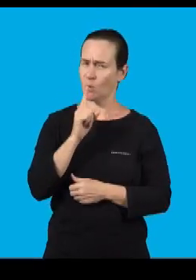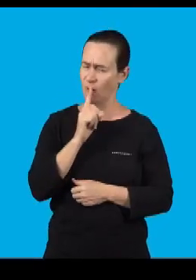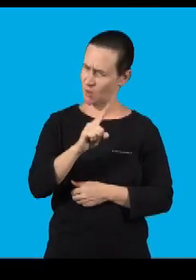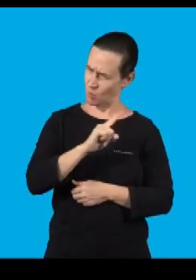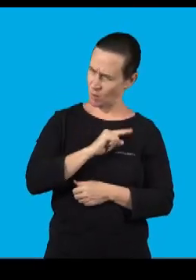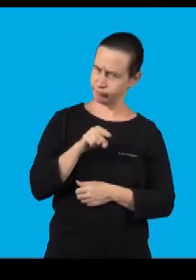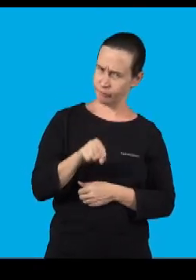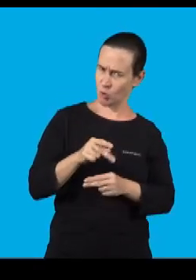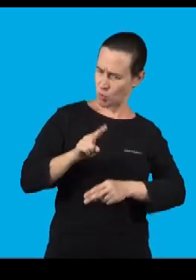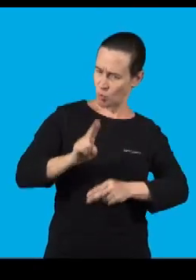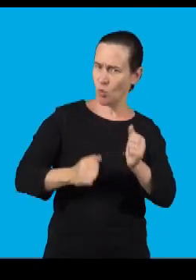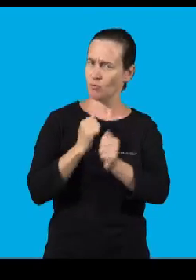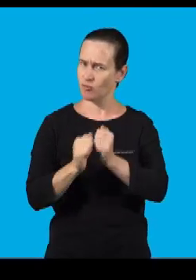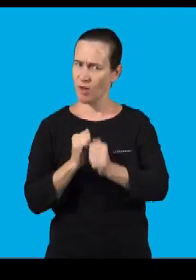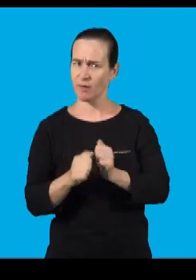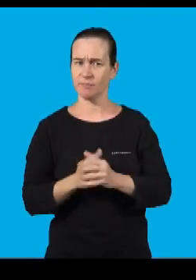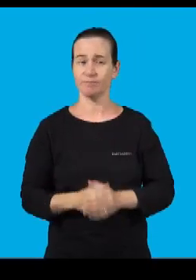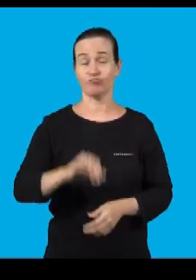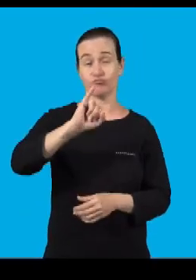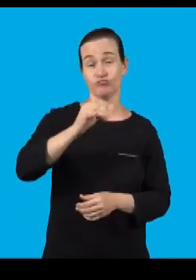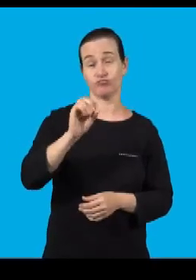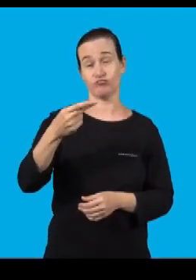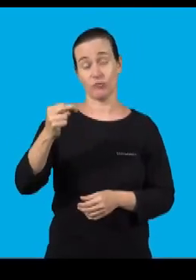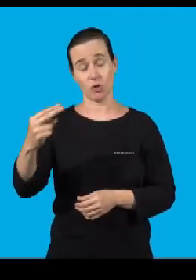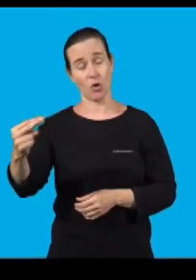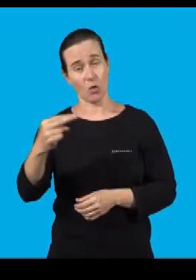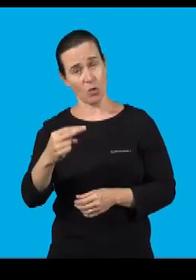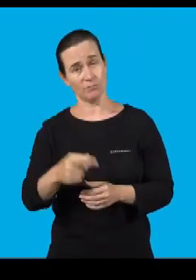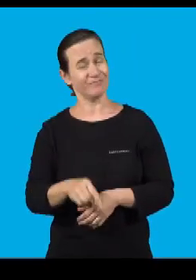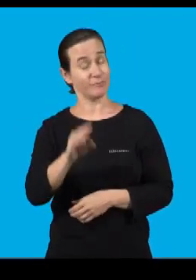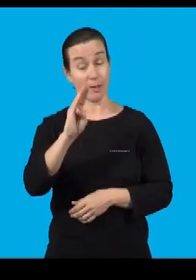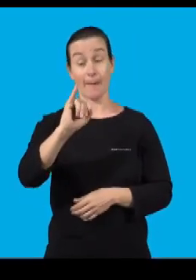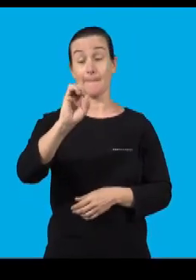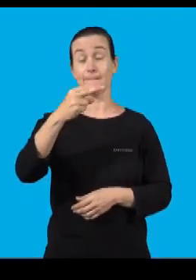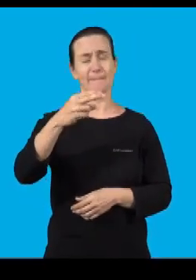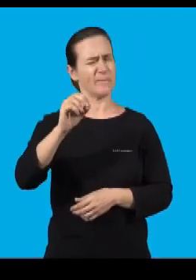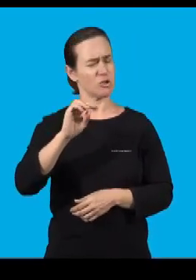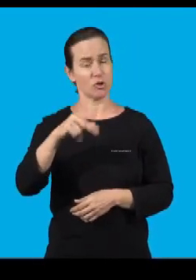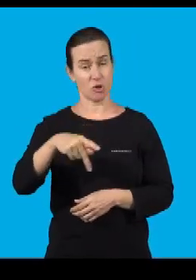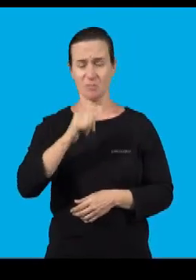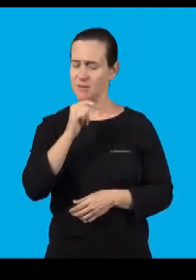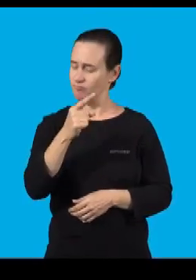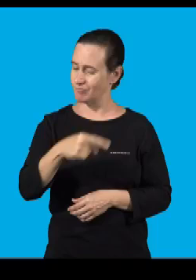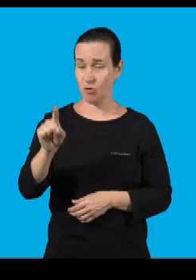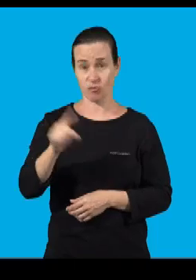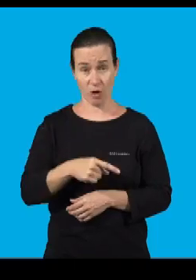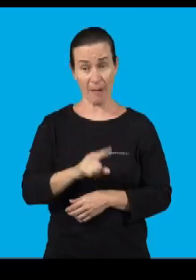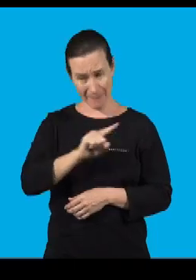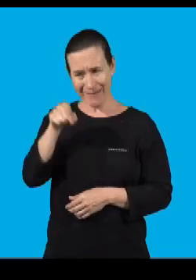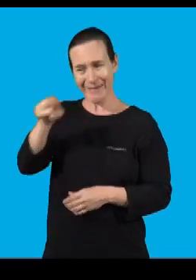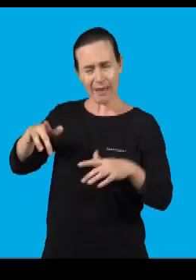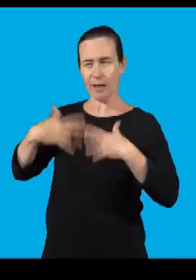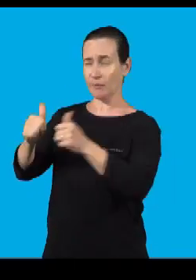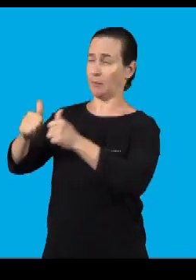saw. John Khumalo looked at him. The bishop says it's wrong, he said, but he lives in a big house, and his